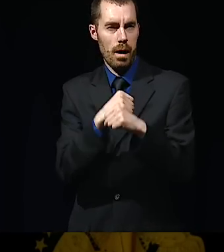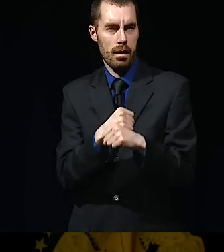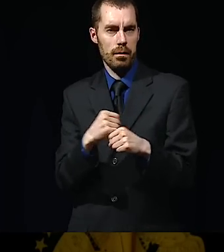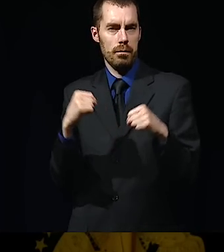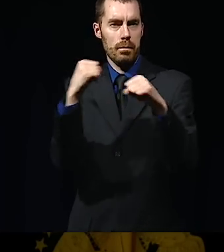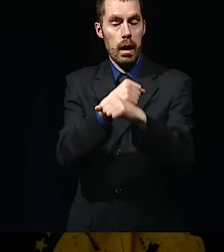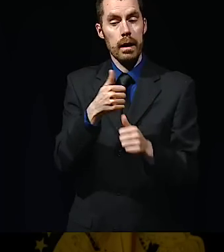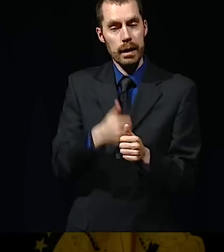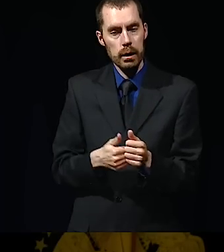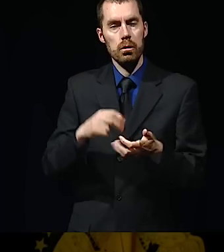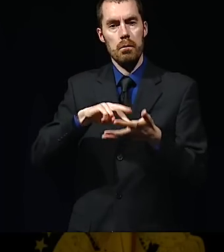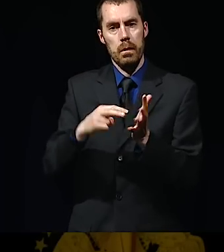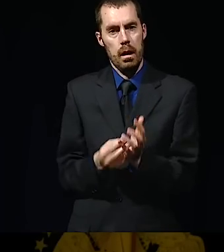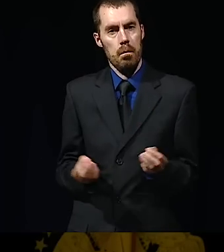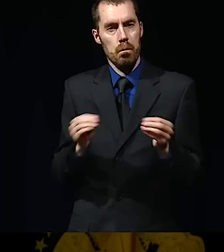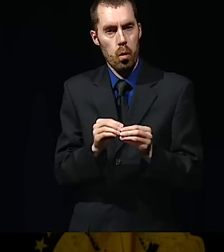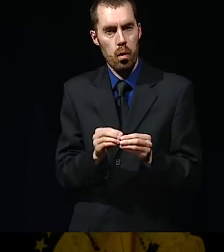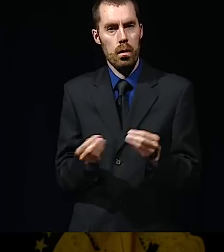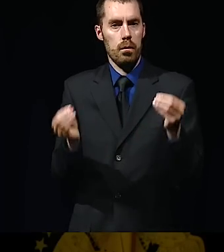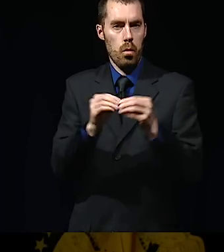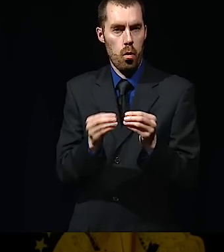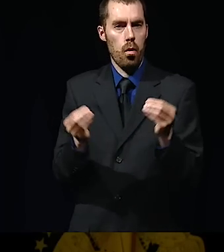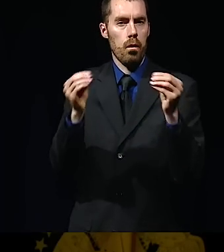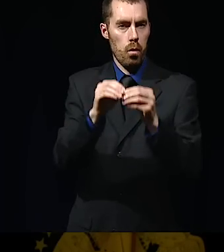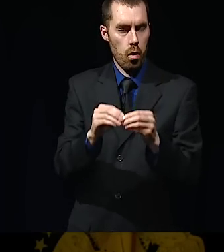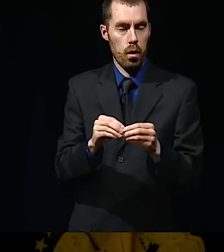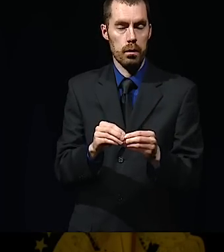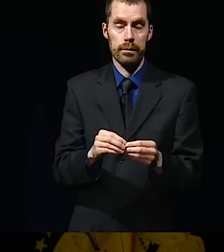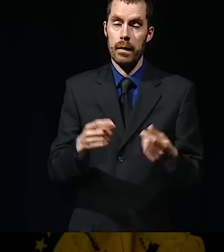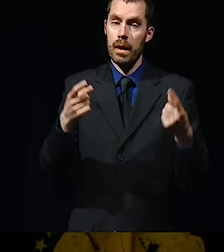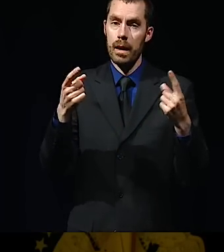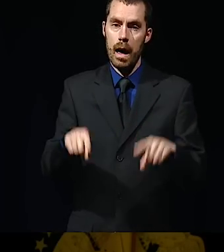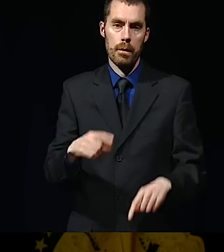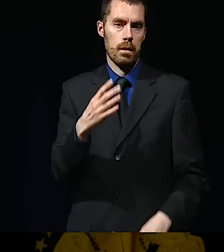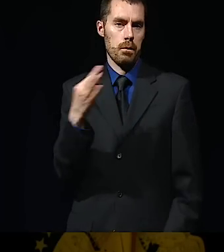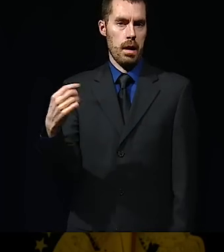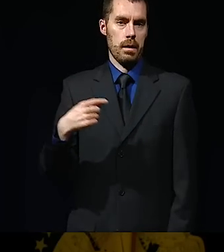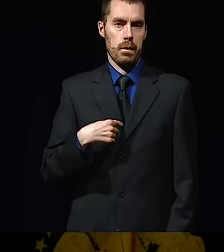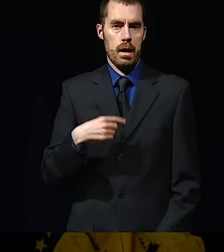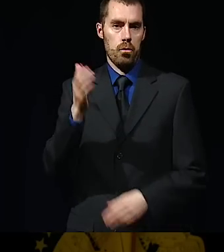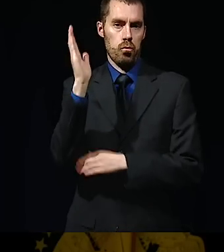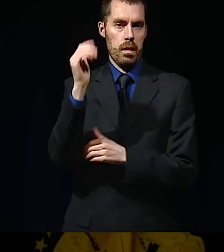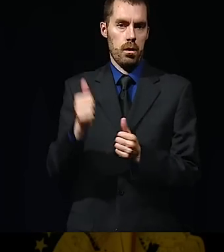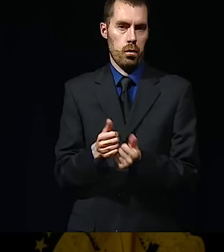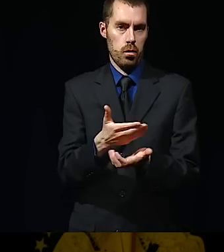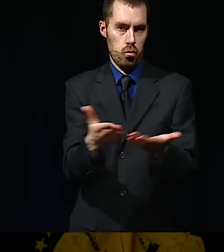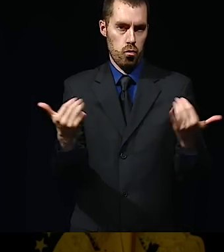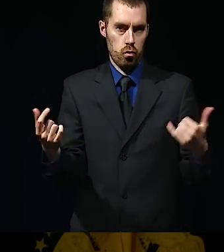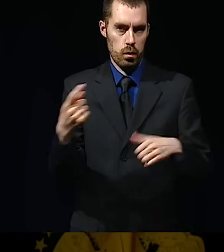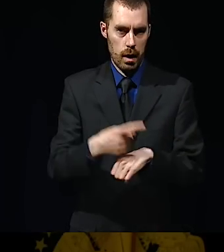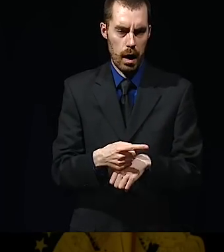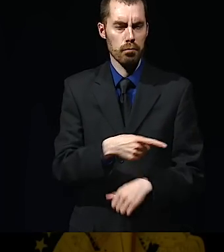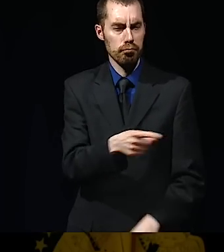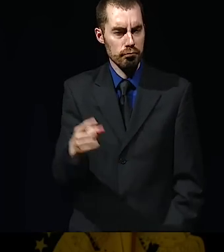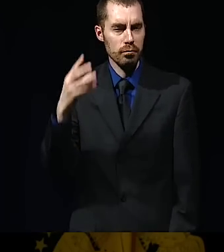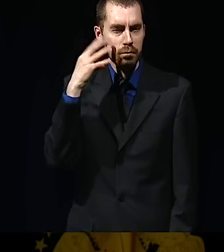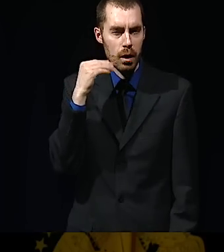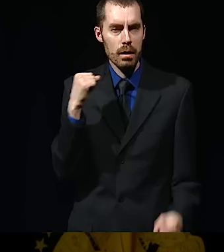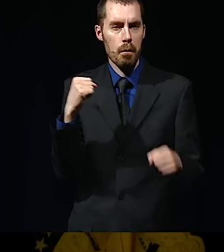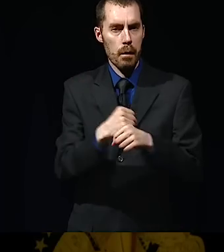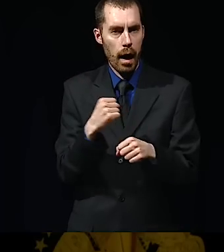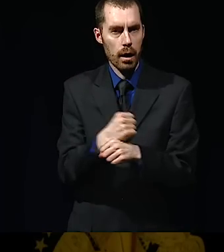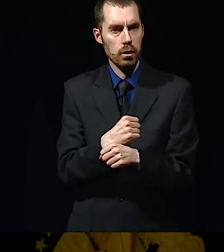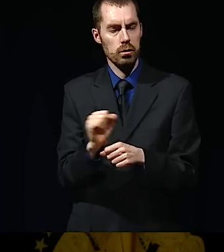I went through to get here. Somehow, I was selected to speak with all of you today. You have all gone through battles and overcome